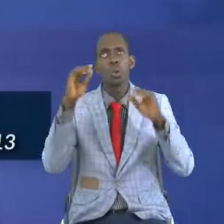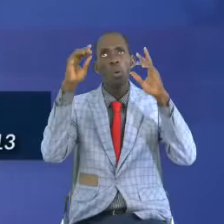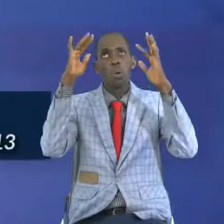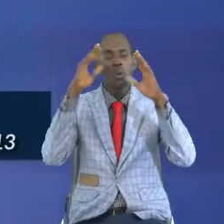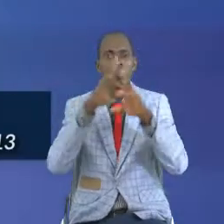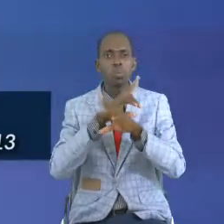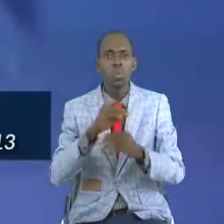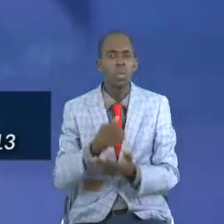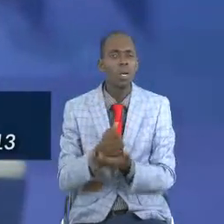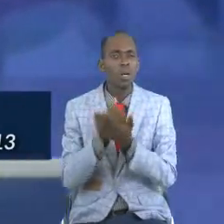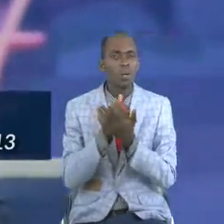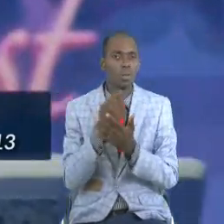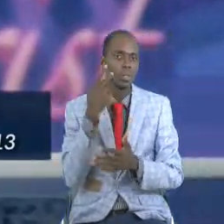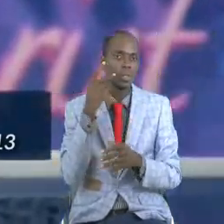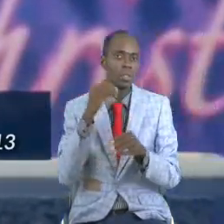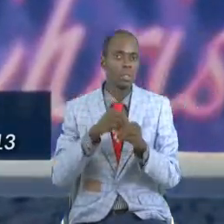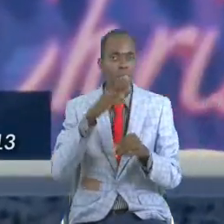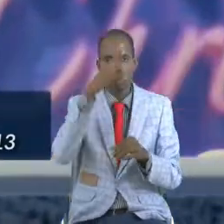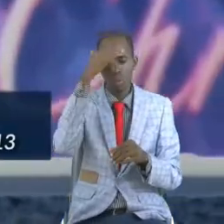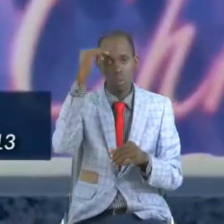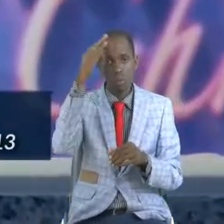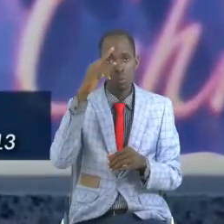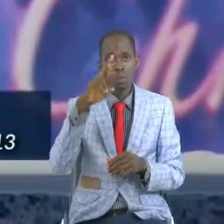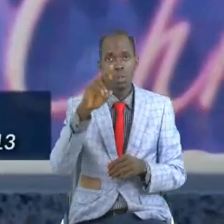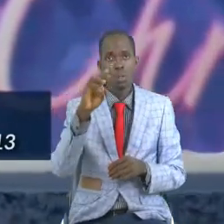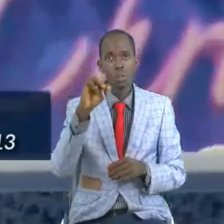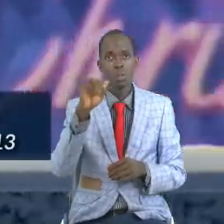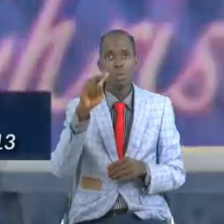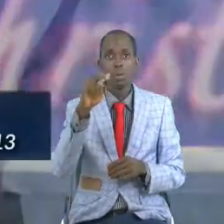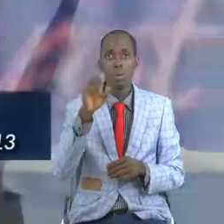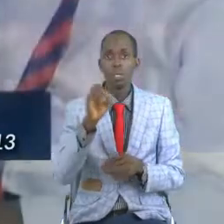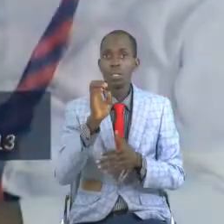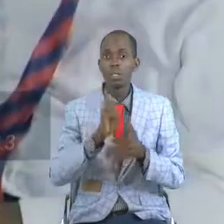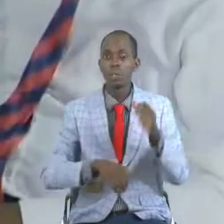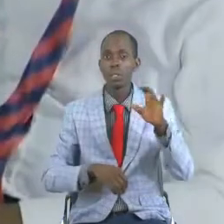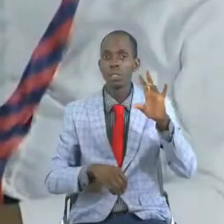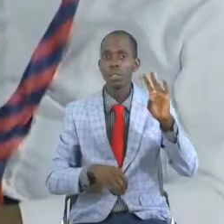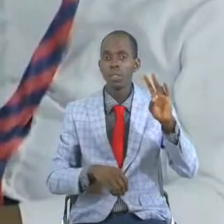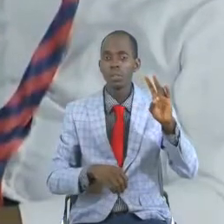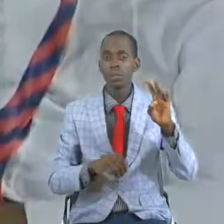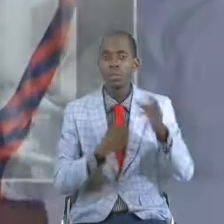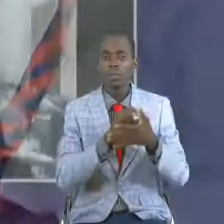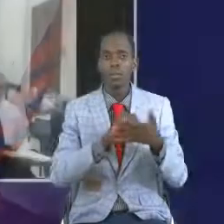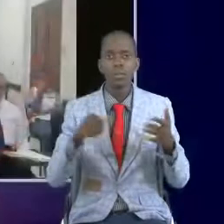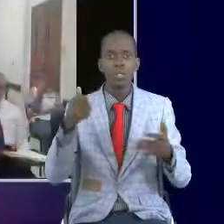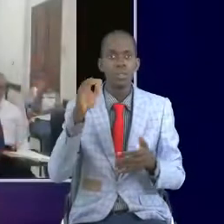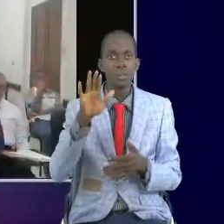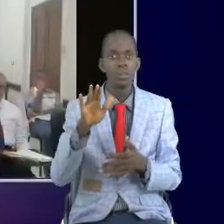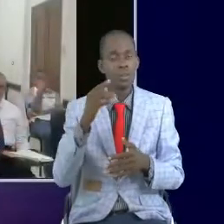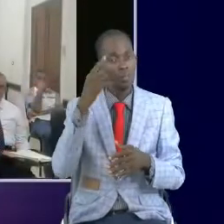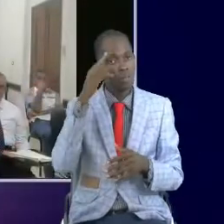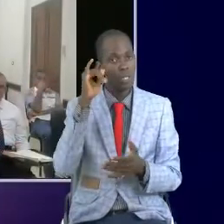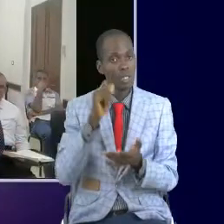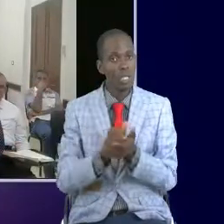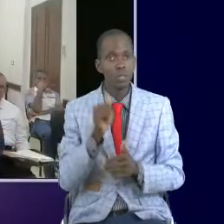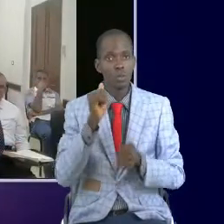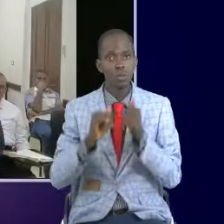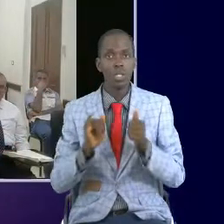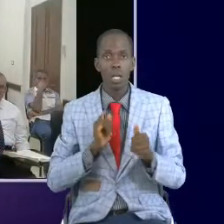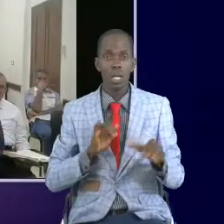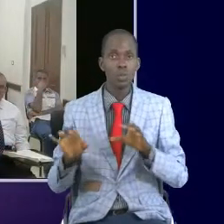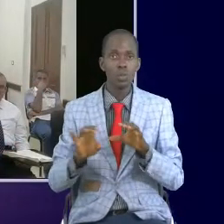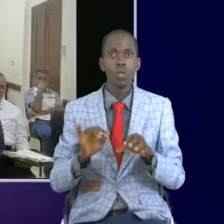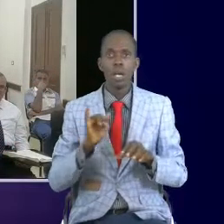romans chapter seven a meeting from verse 15 for that which i do i allow no i'm